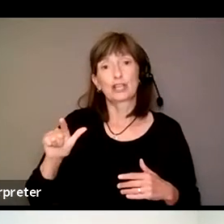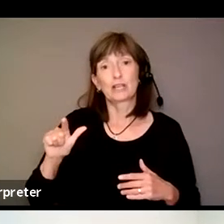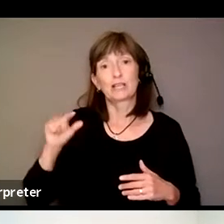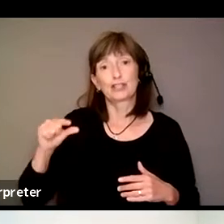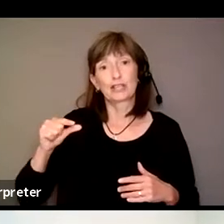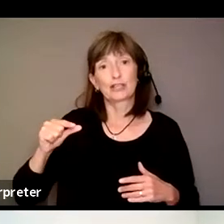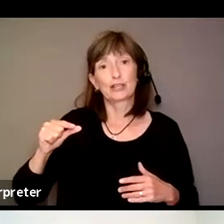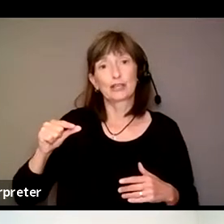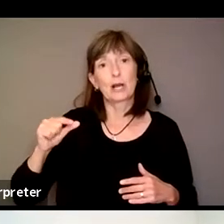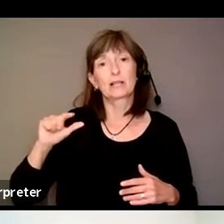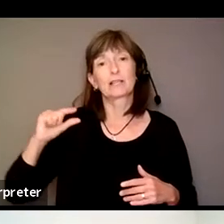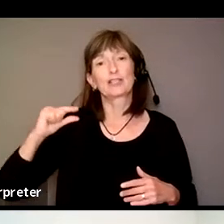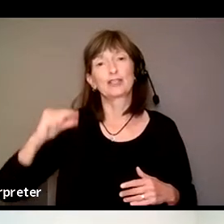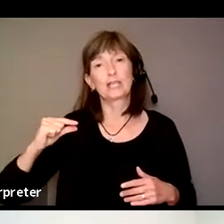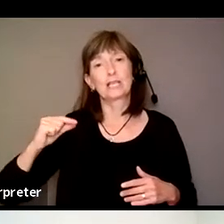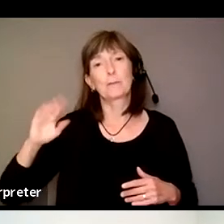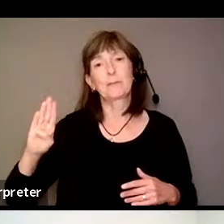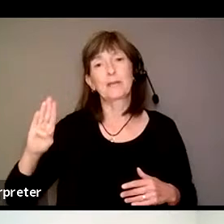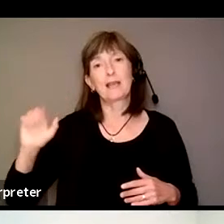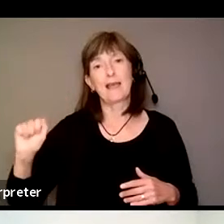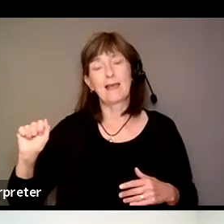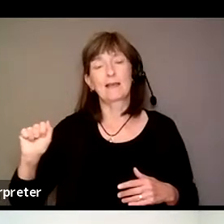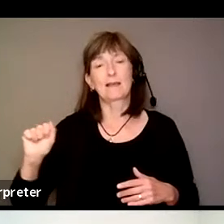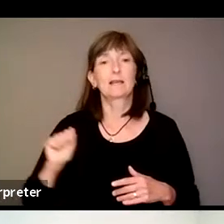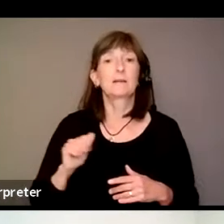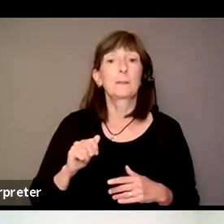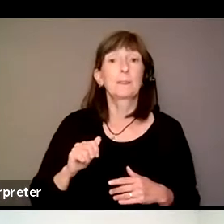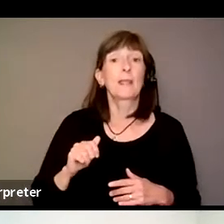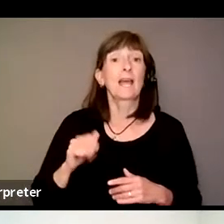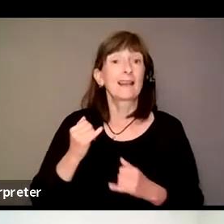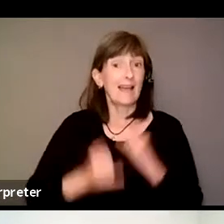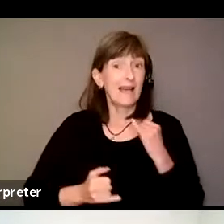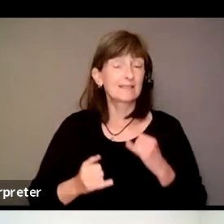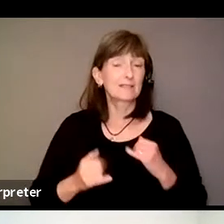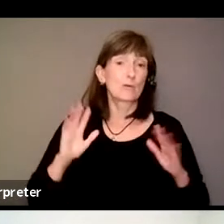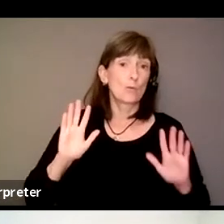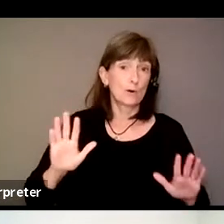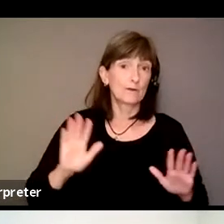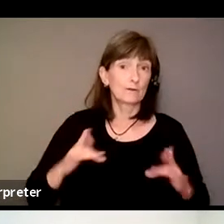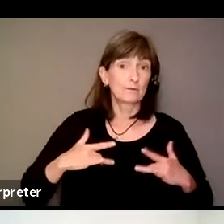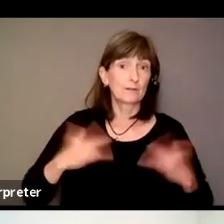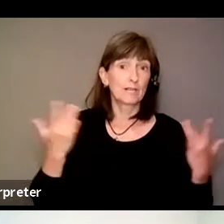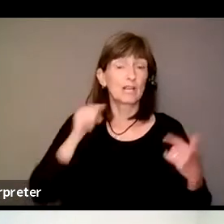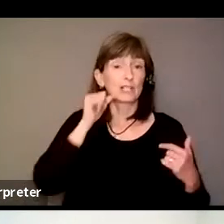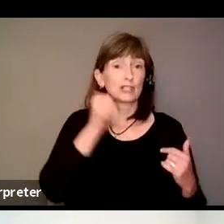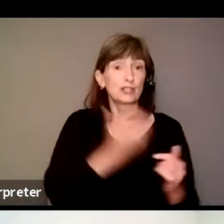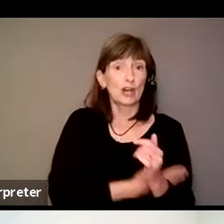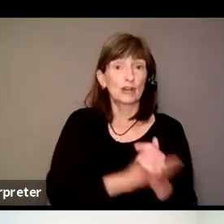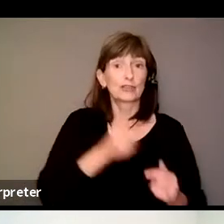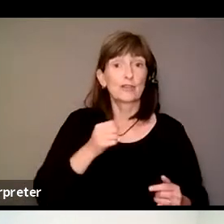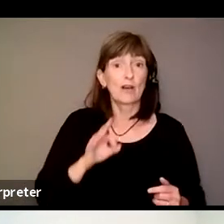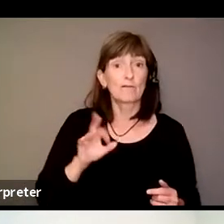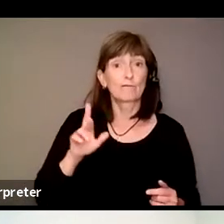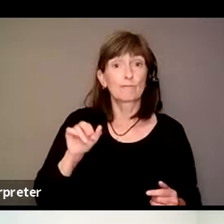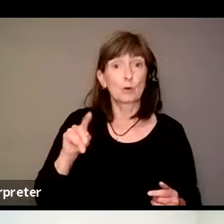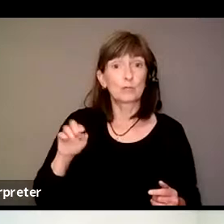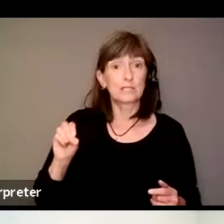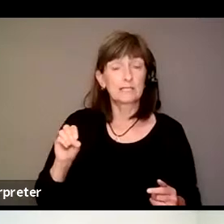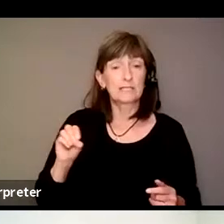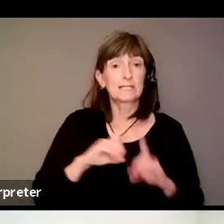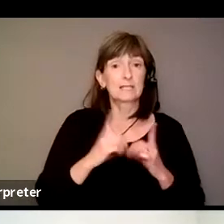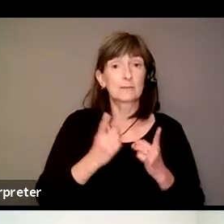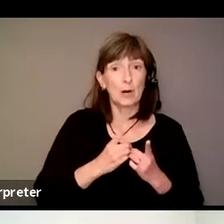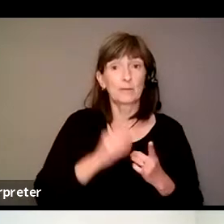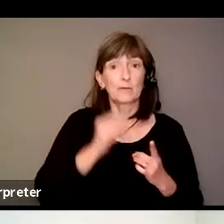And that said, one last thing, we'll be holding a very great event, a special event called Daughters of the Vote. It's going to be led by the Department of Women,